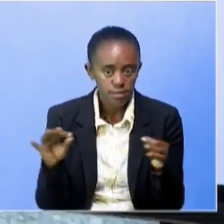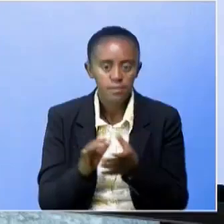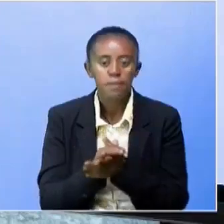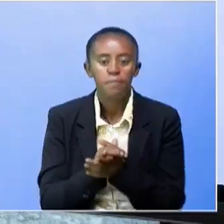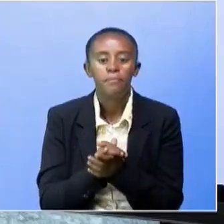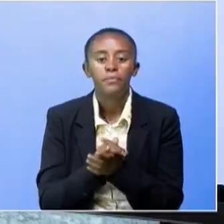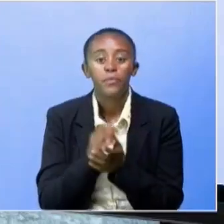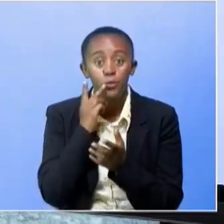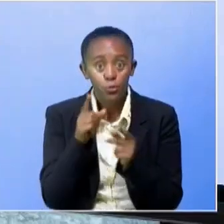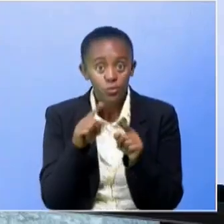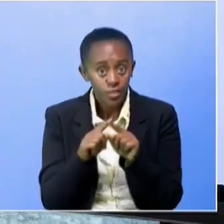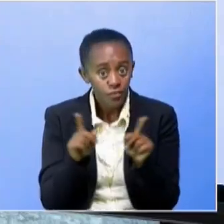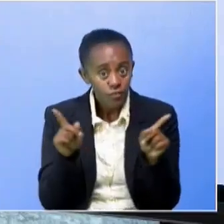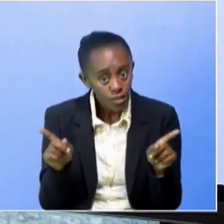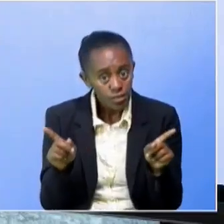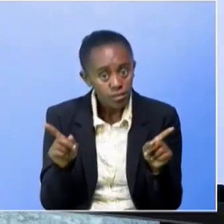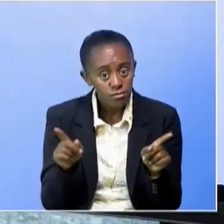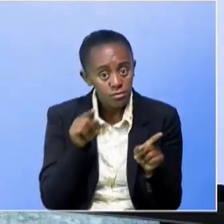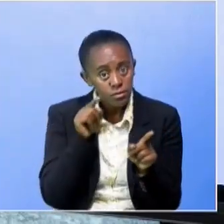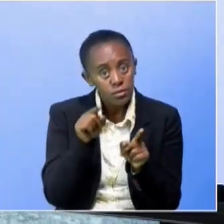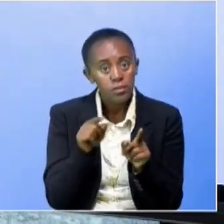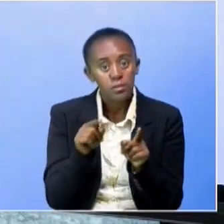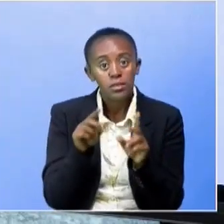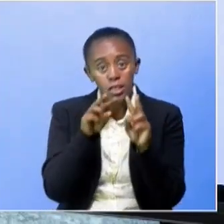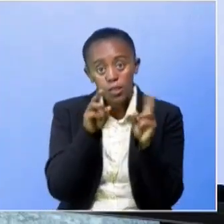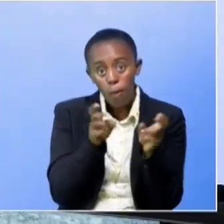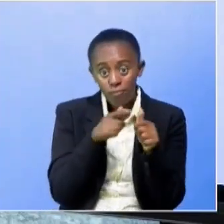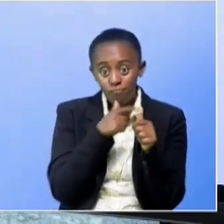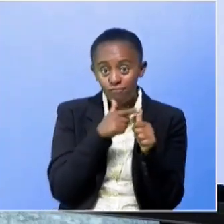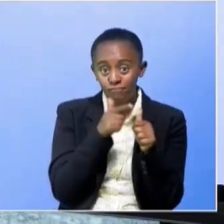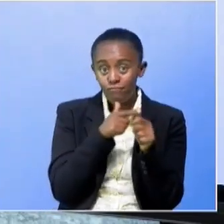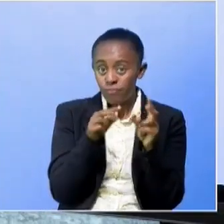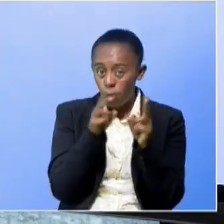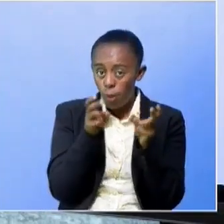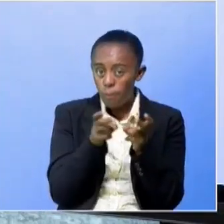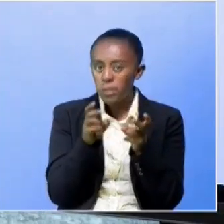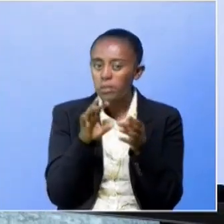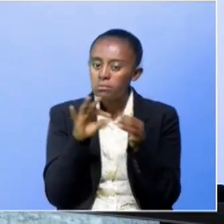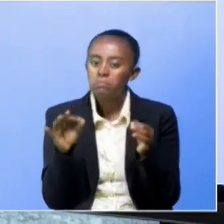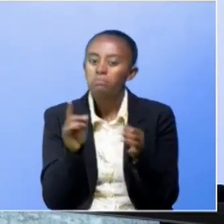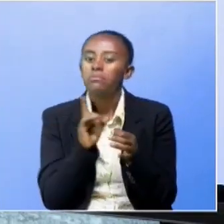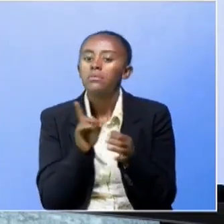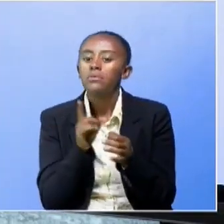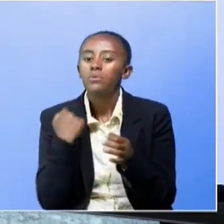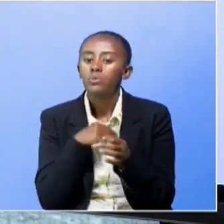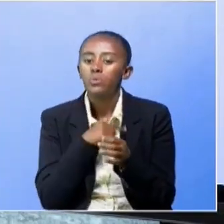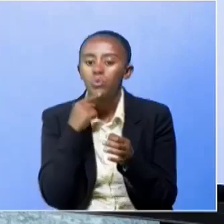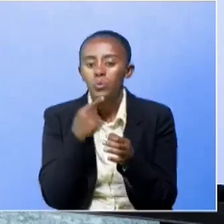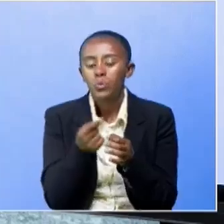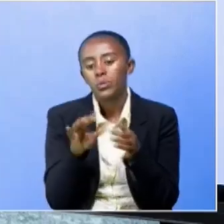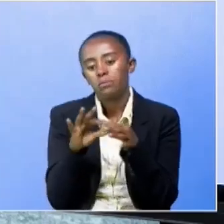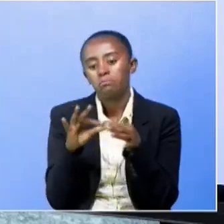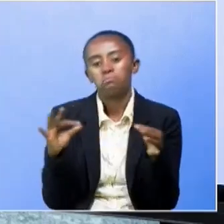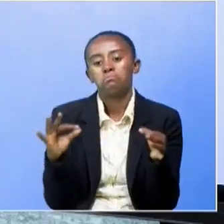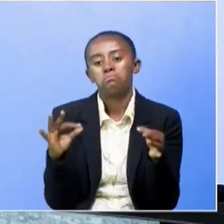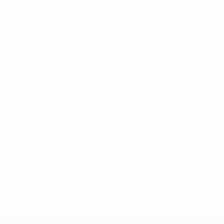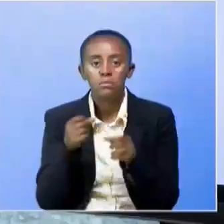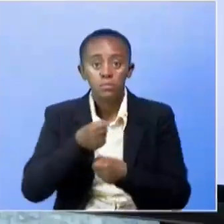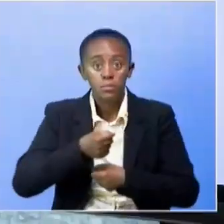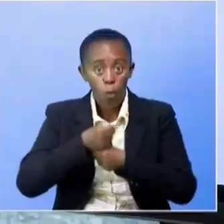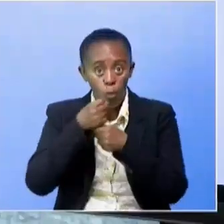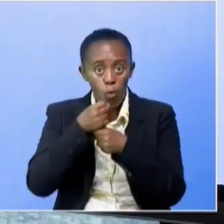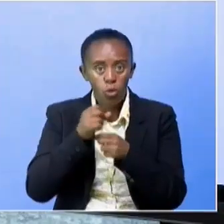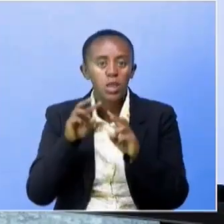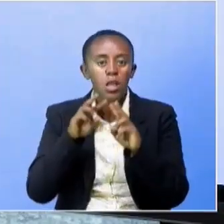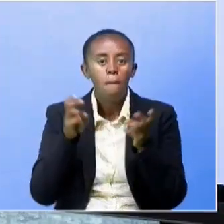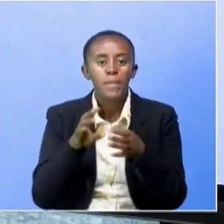you see the difference? When we talked about topic sentence, we only said sentence, meaning one, the